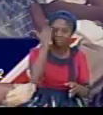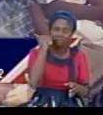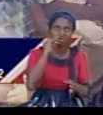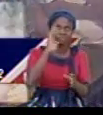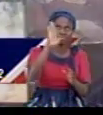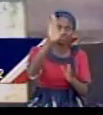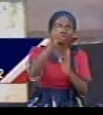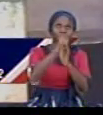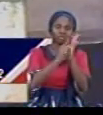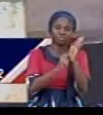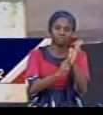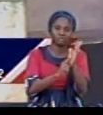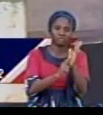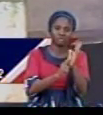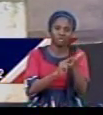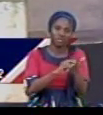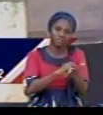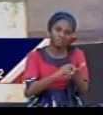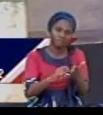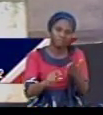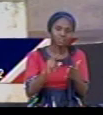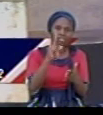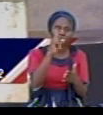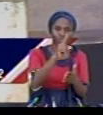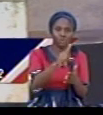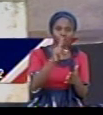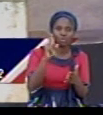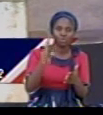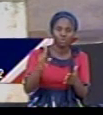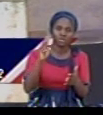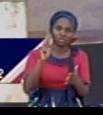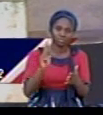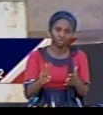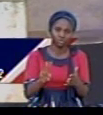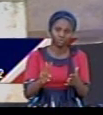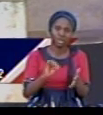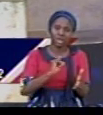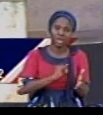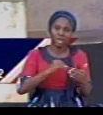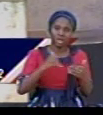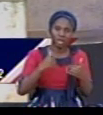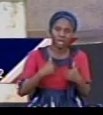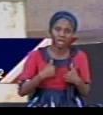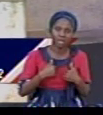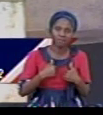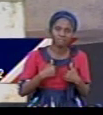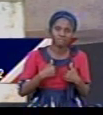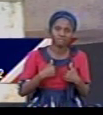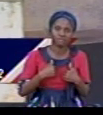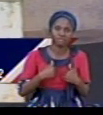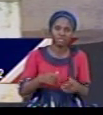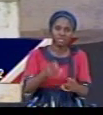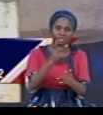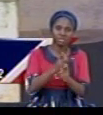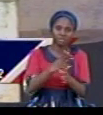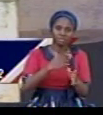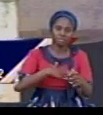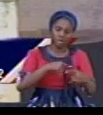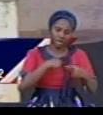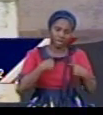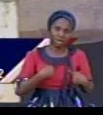Look at verse 112. I have inclined my heart to perform